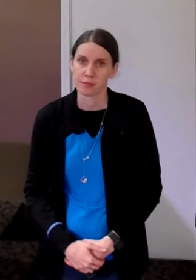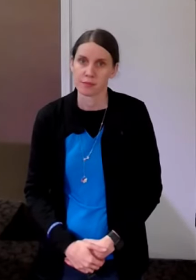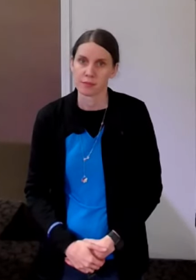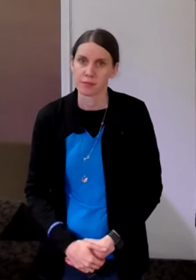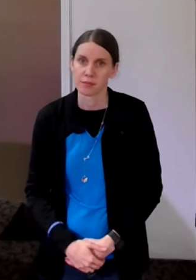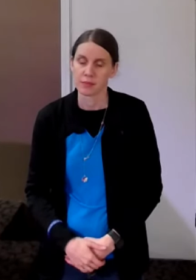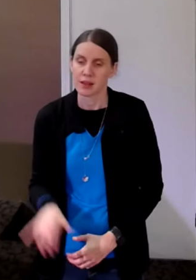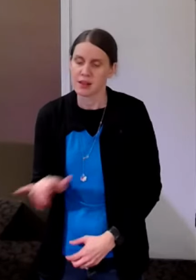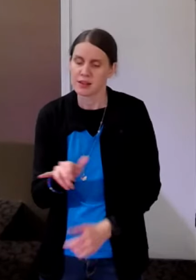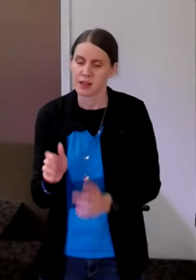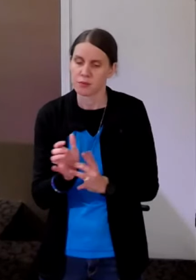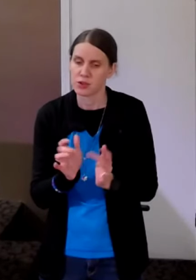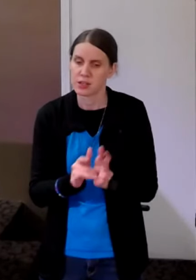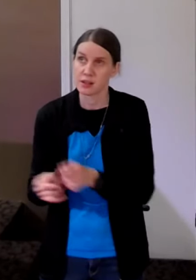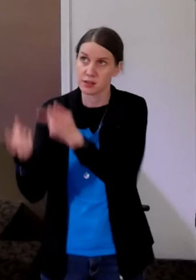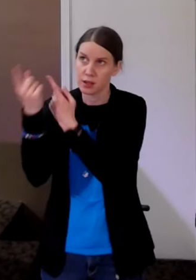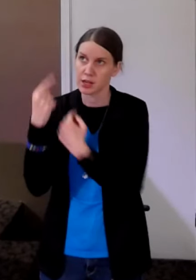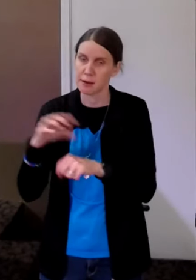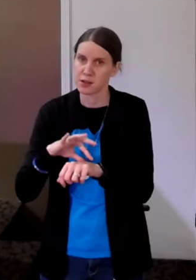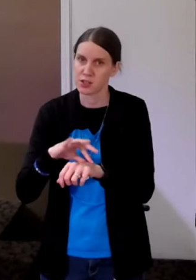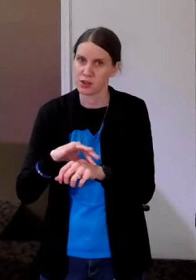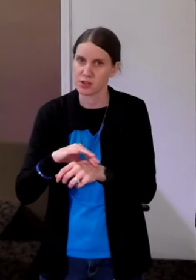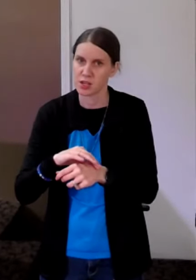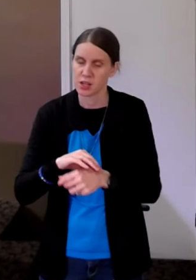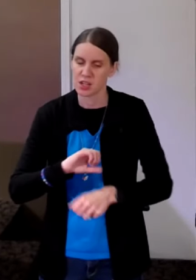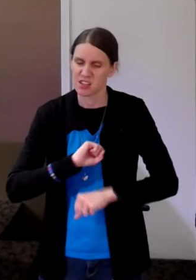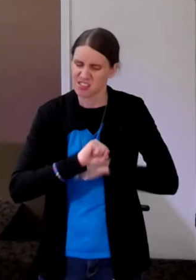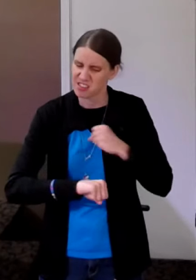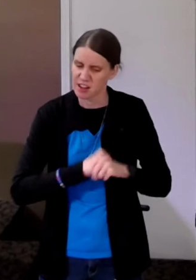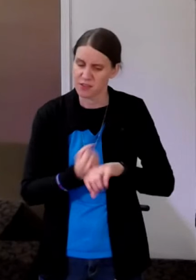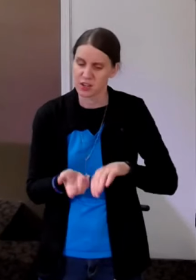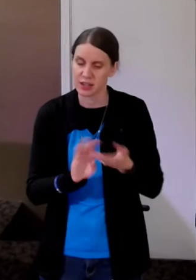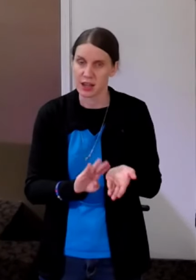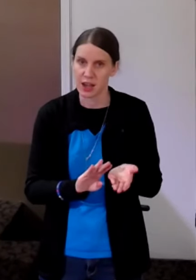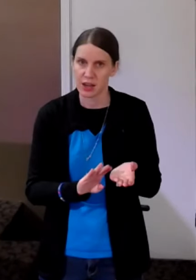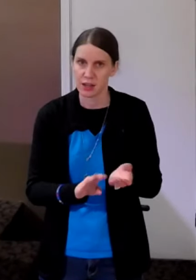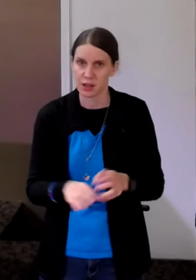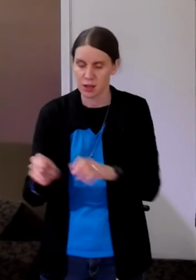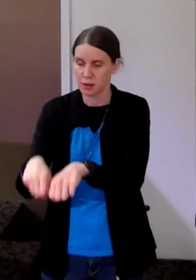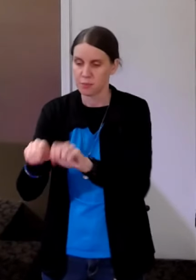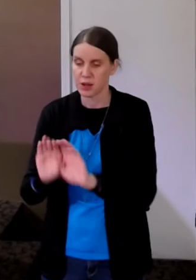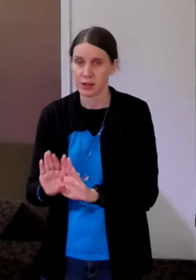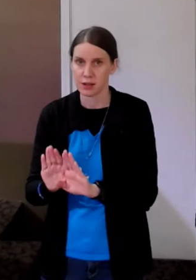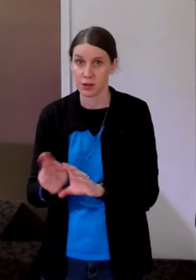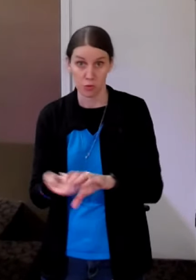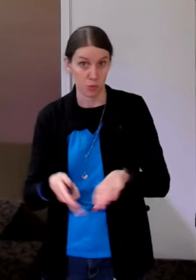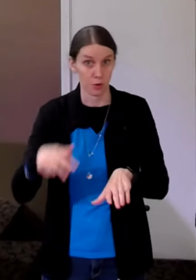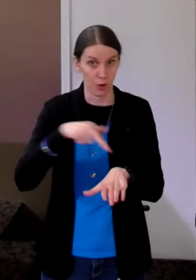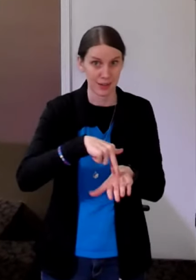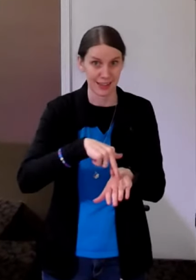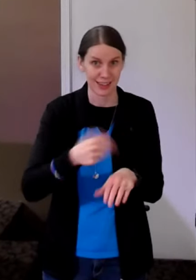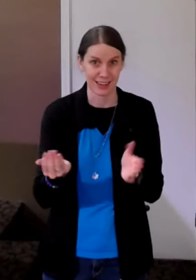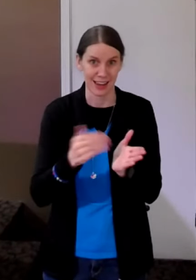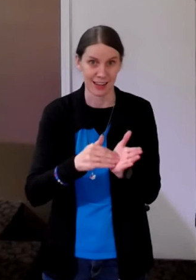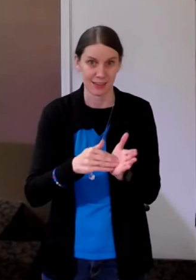This same Jesus that came and suffered and died was buried. He also rose again from the